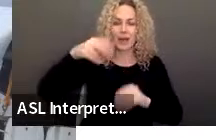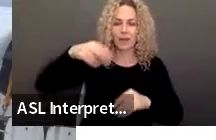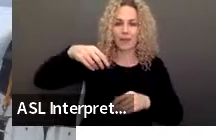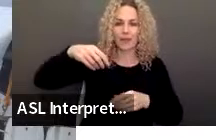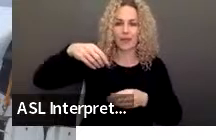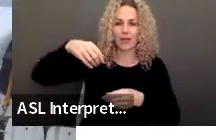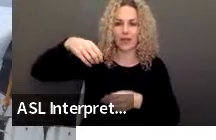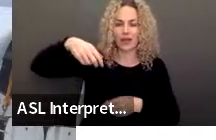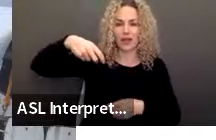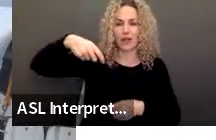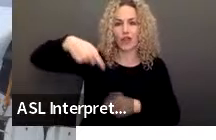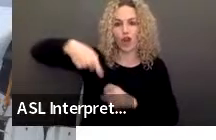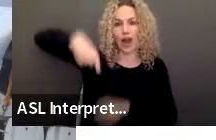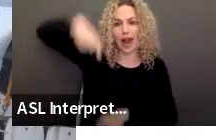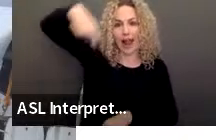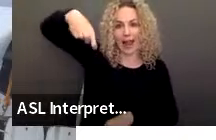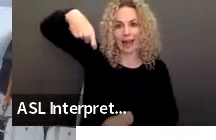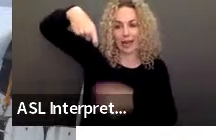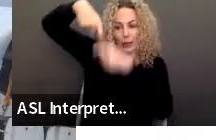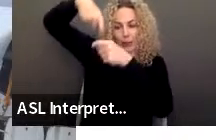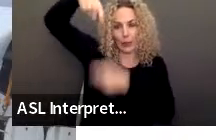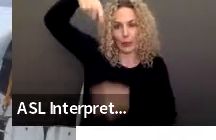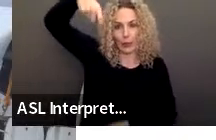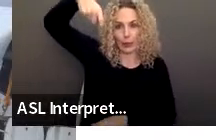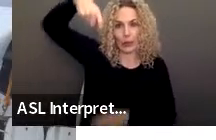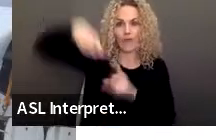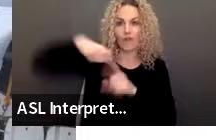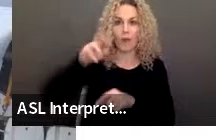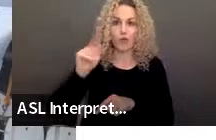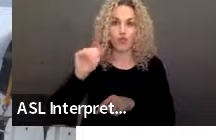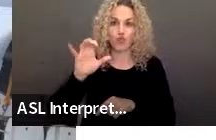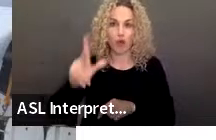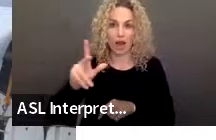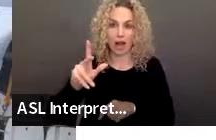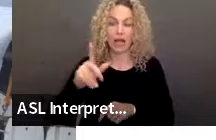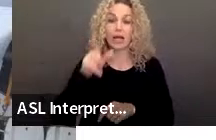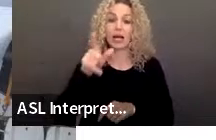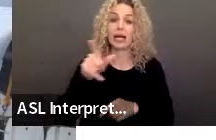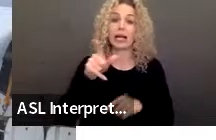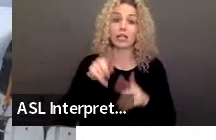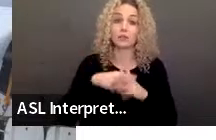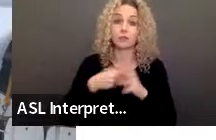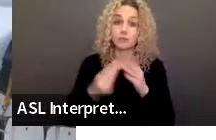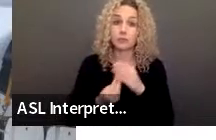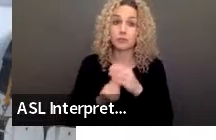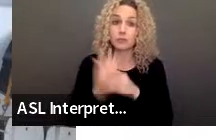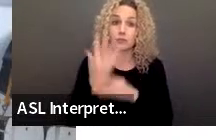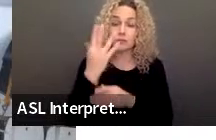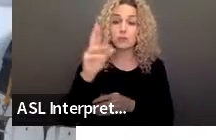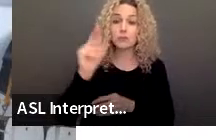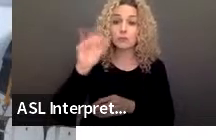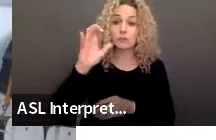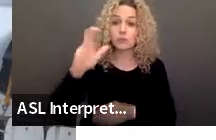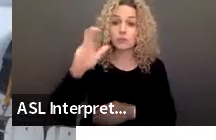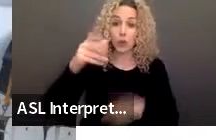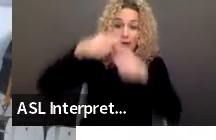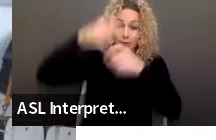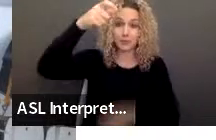They hang from these racks. And as the product grows, the rack can be